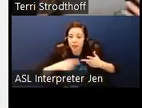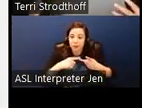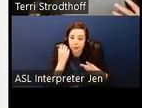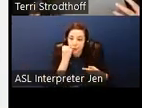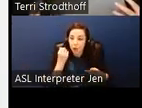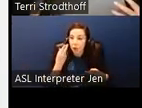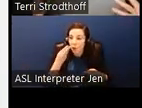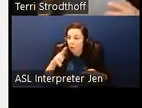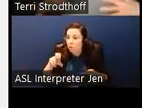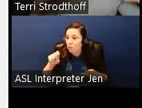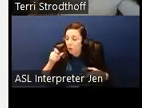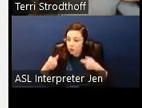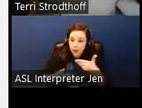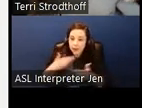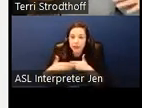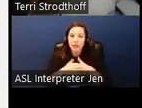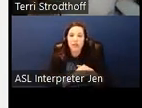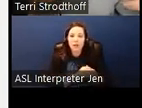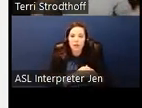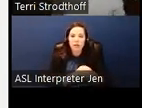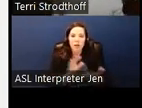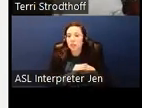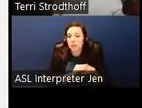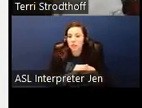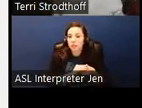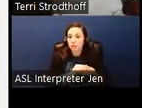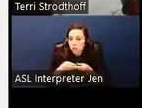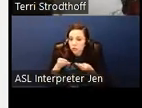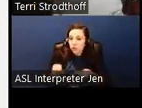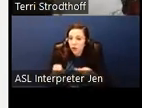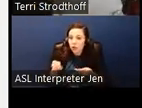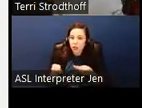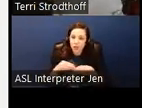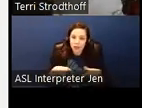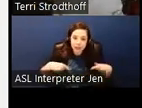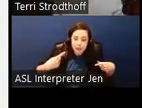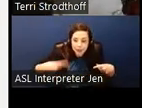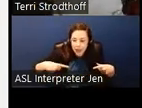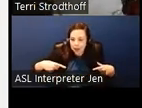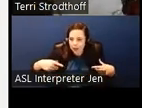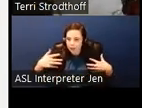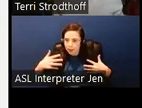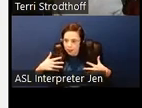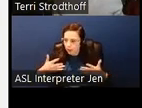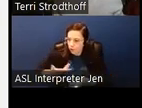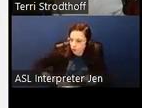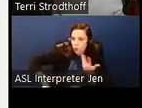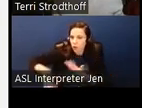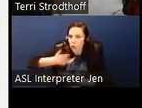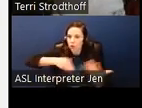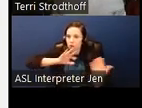processes attachment. It gives us nurturing, anxiety, fear, social bonding, all of the ways that we connect with other